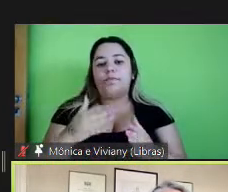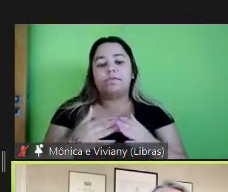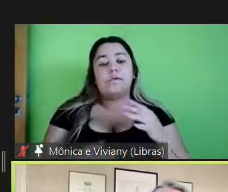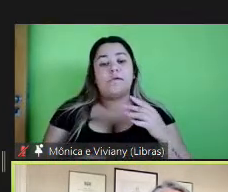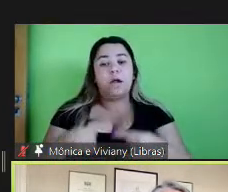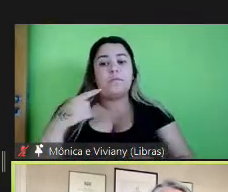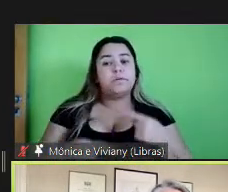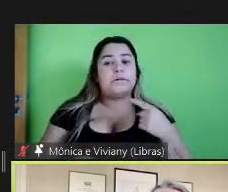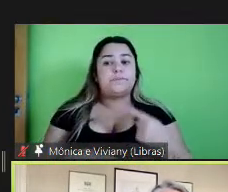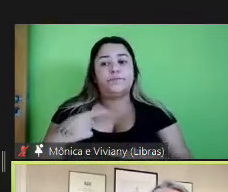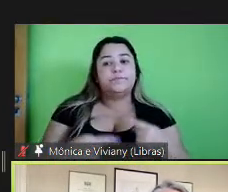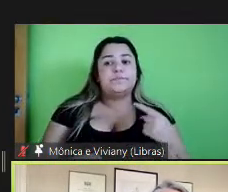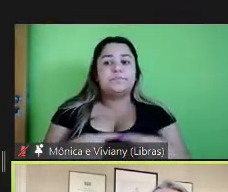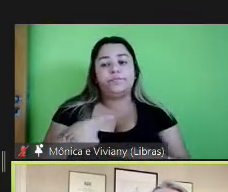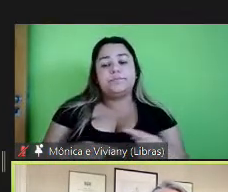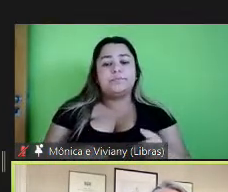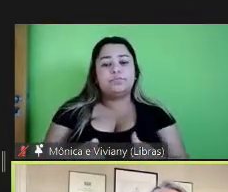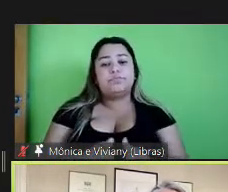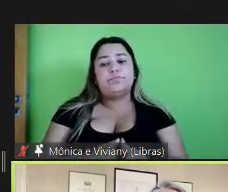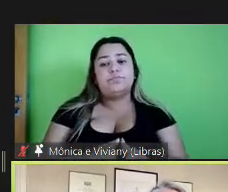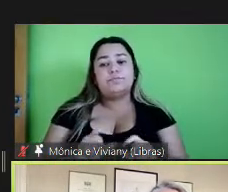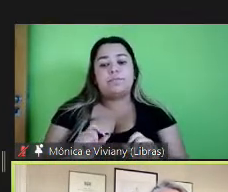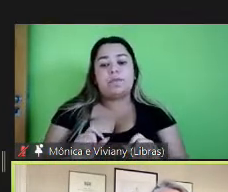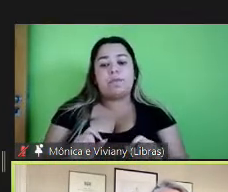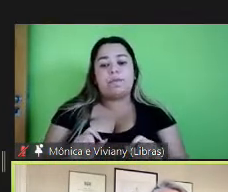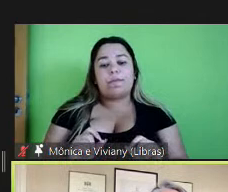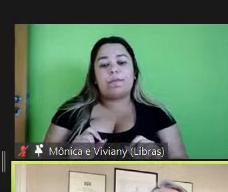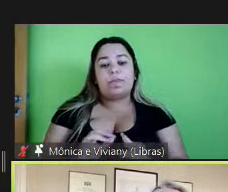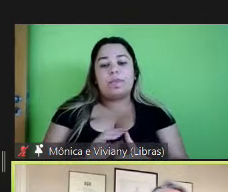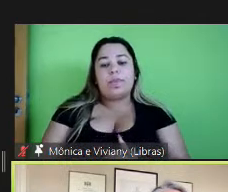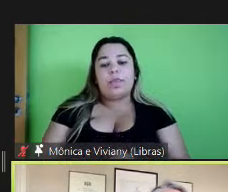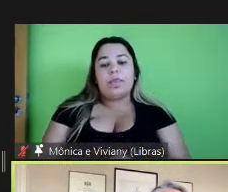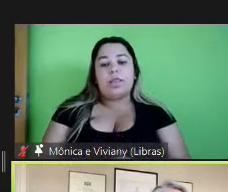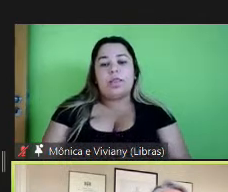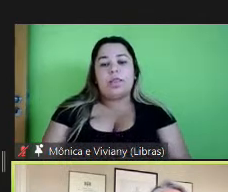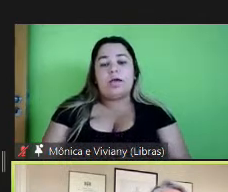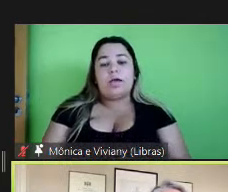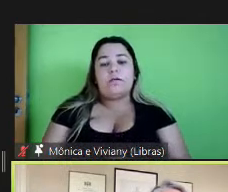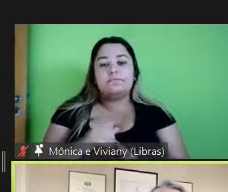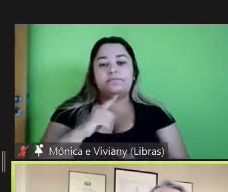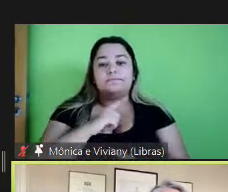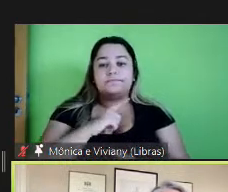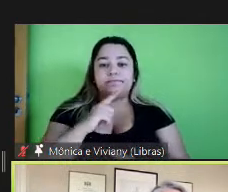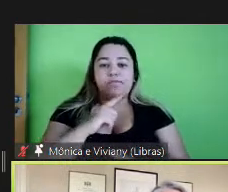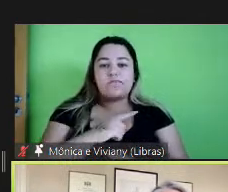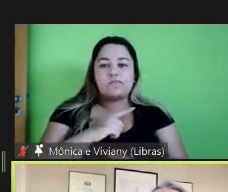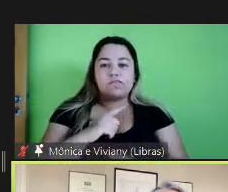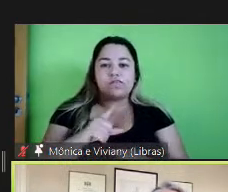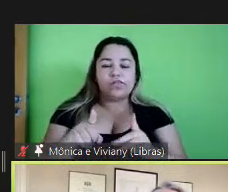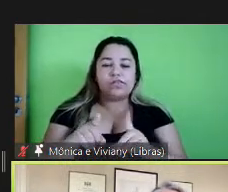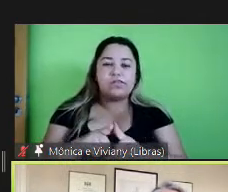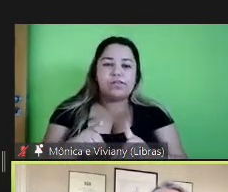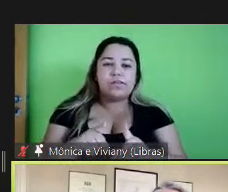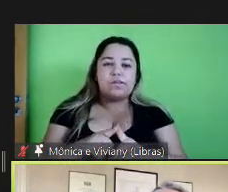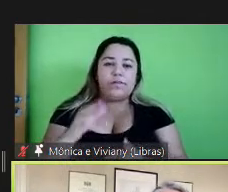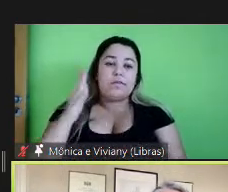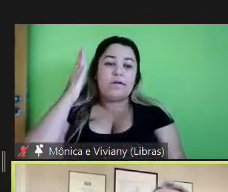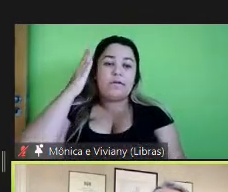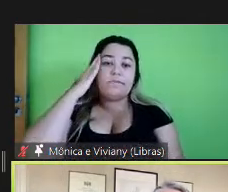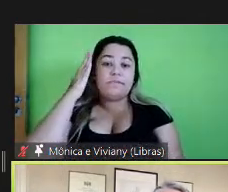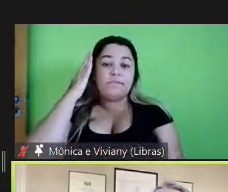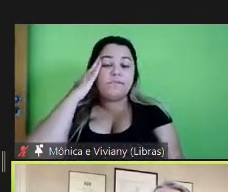clinician is respectful and gives power to the patient to control how things progress. It's really, really important not to skip this